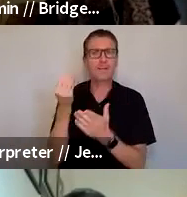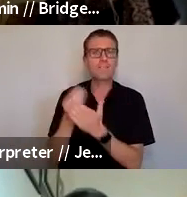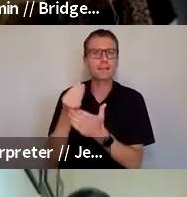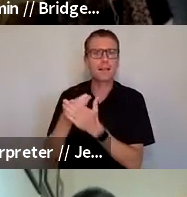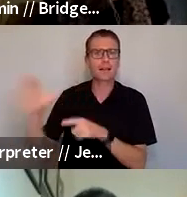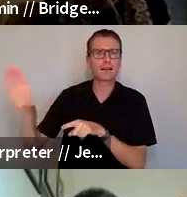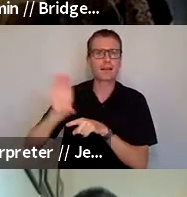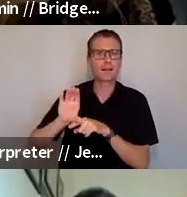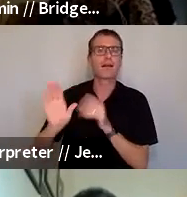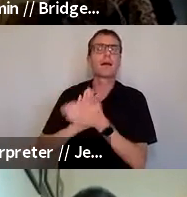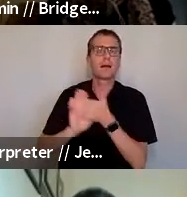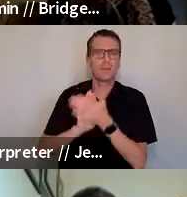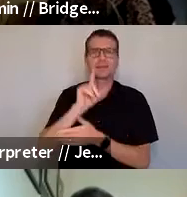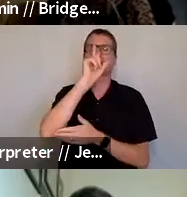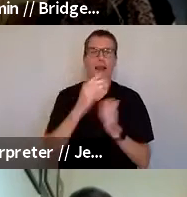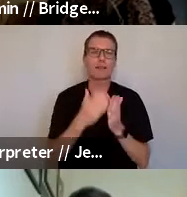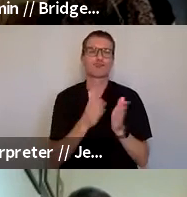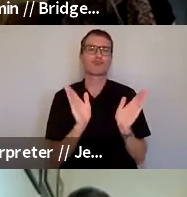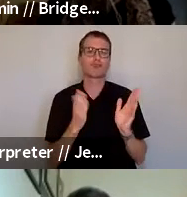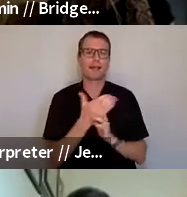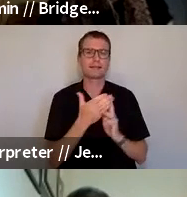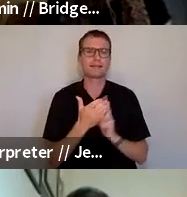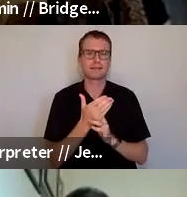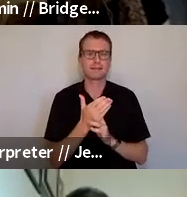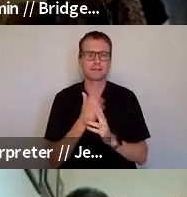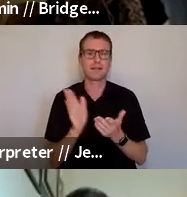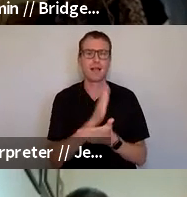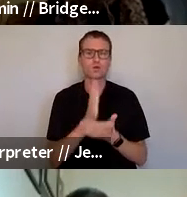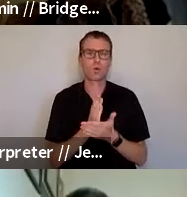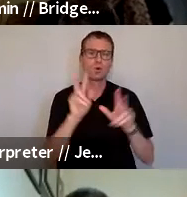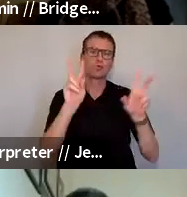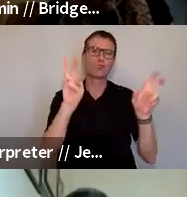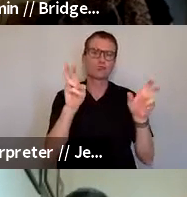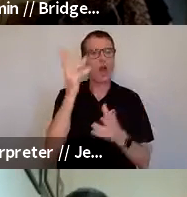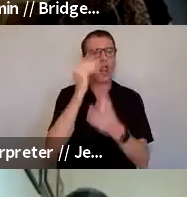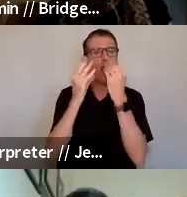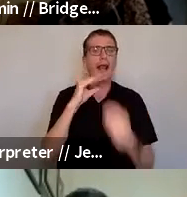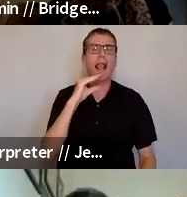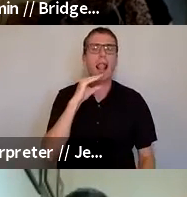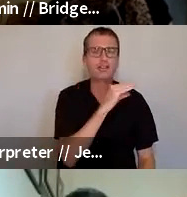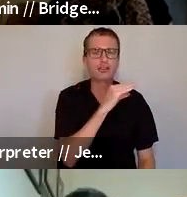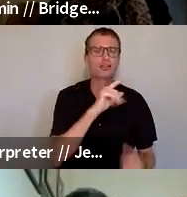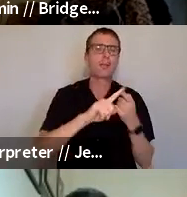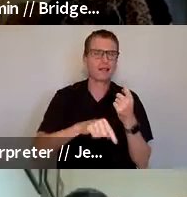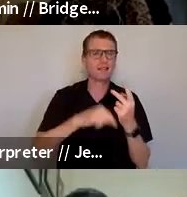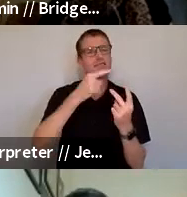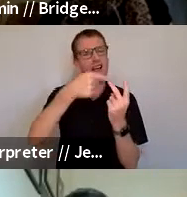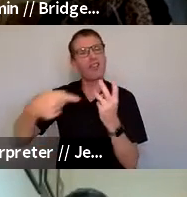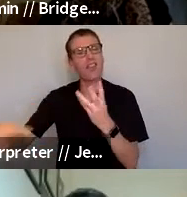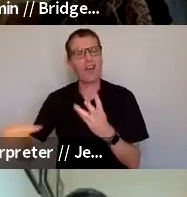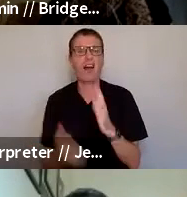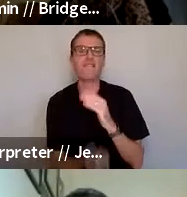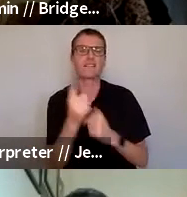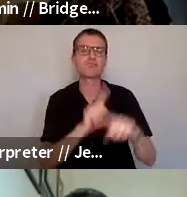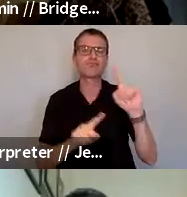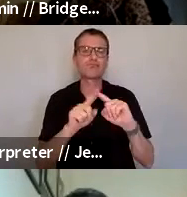us to be able to do that, so that all of these learning lunches and things that we do are accessible to the arts community out there, and